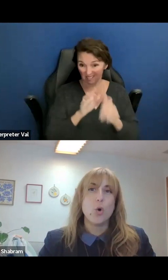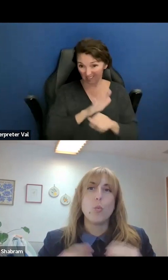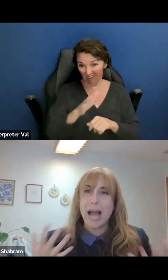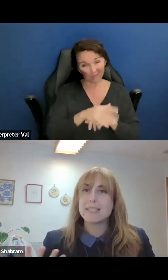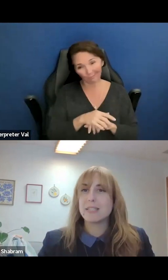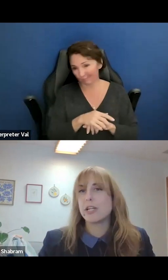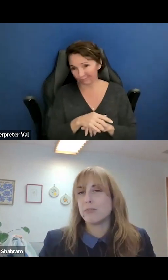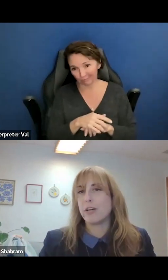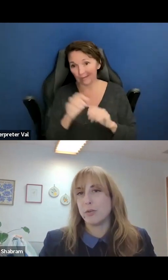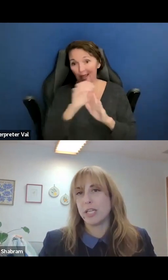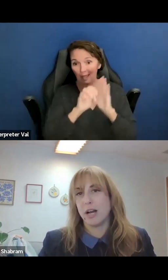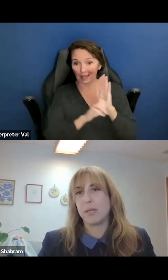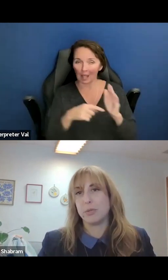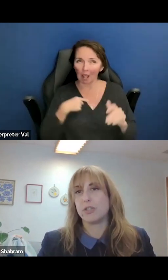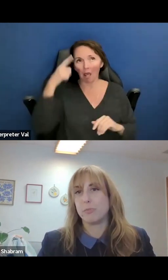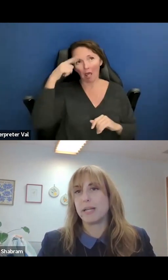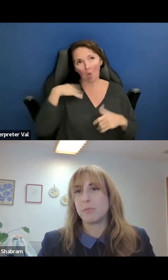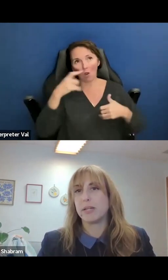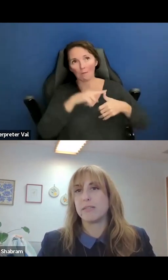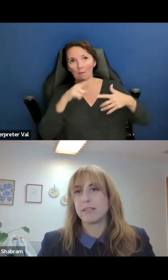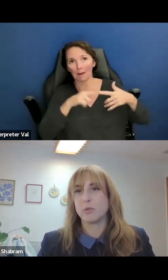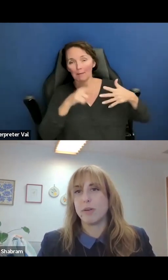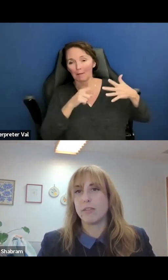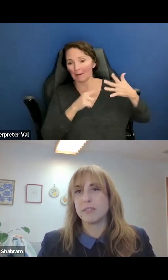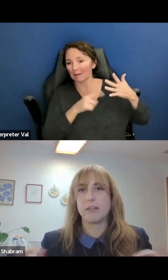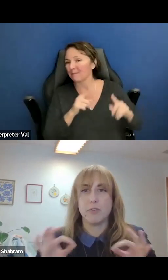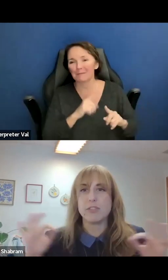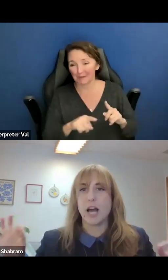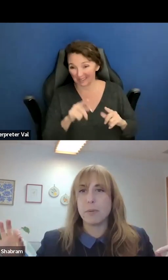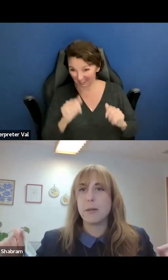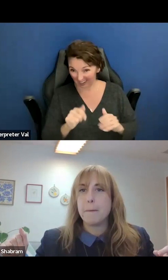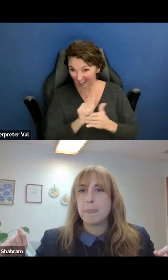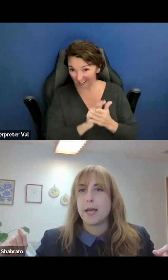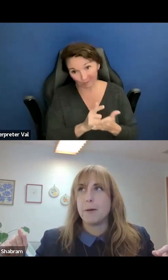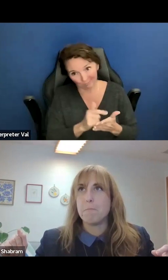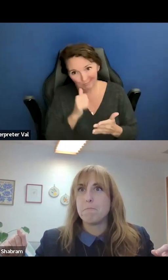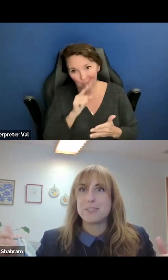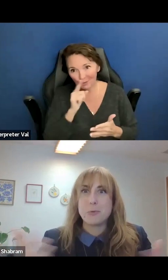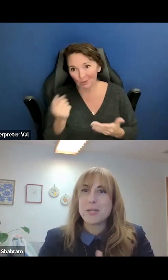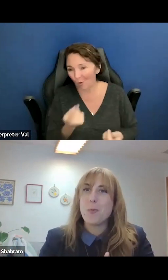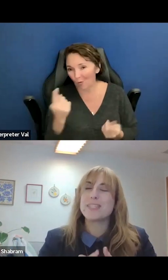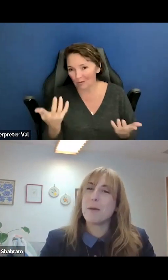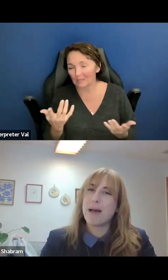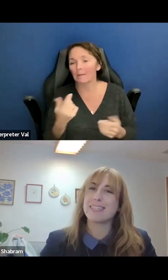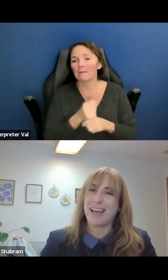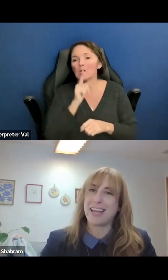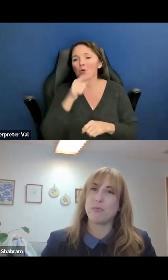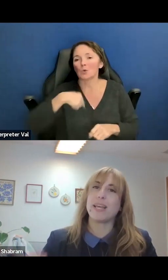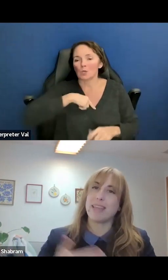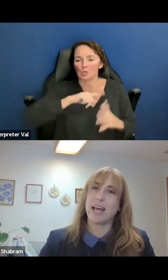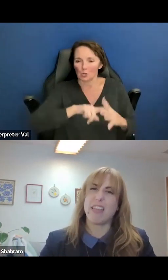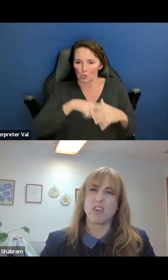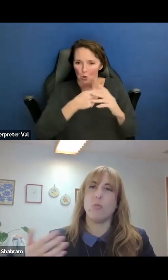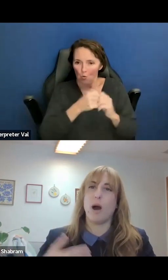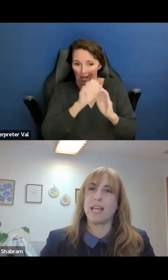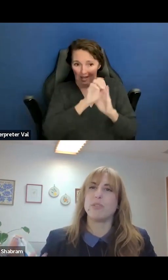large, has a shared value that young people shouldn't be experiencing sexual violence, like full stop. And so we can always come back to that if we